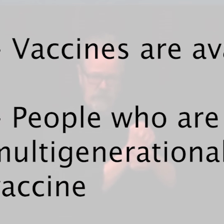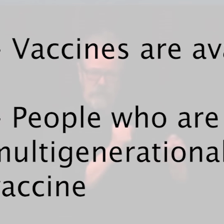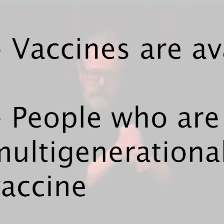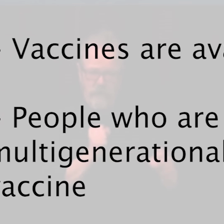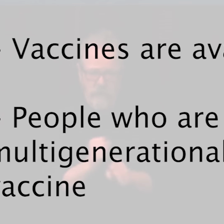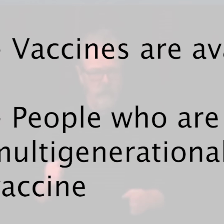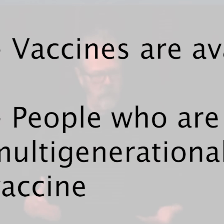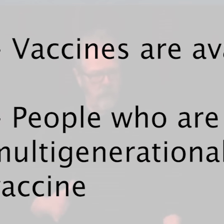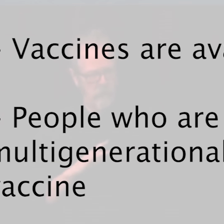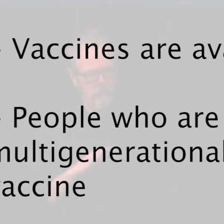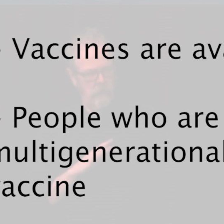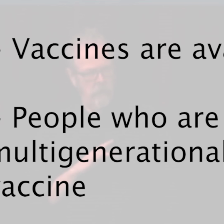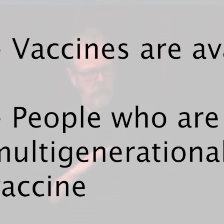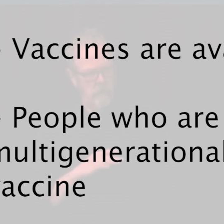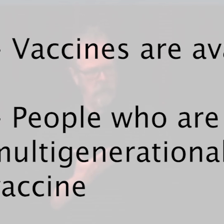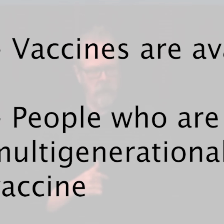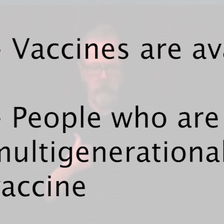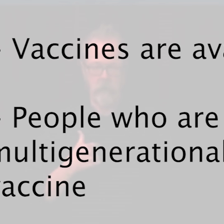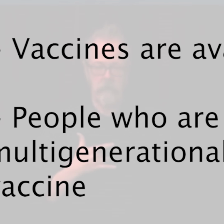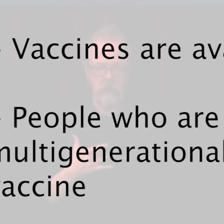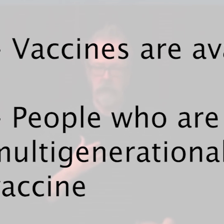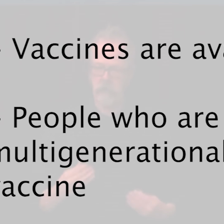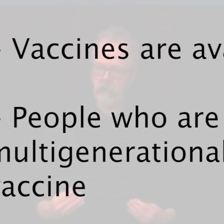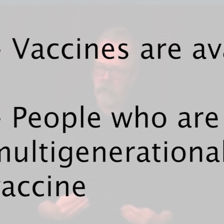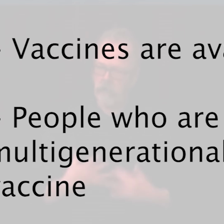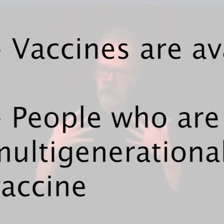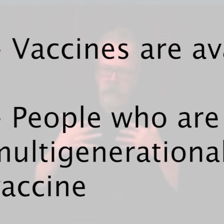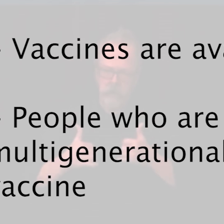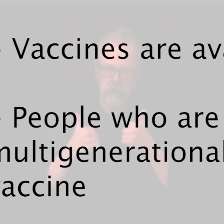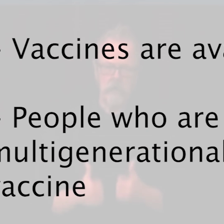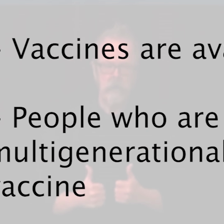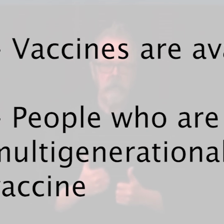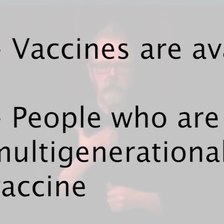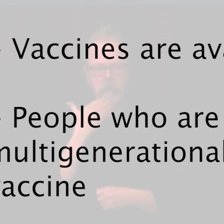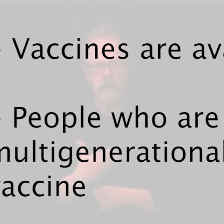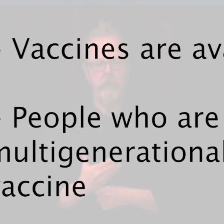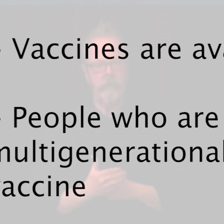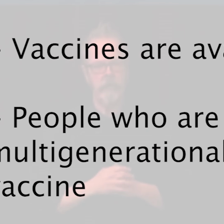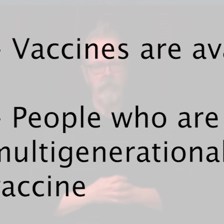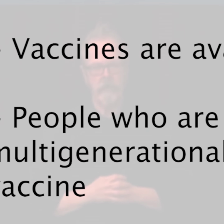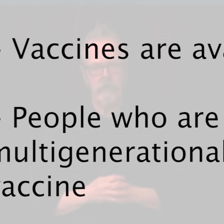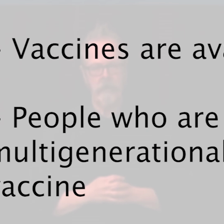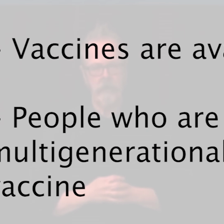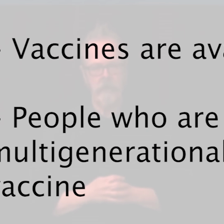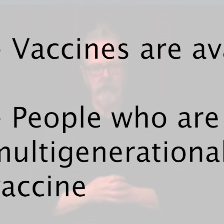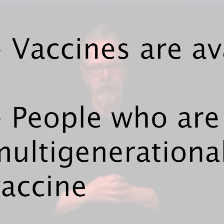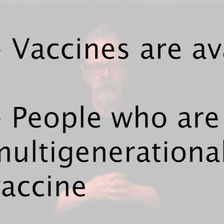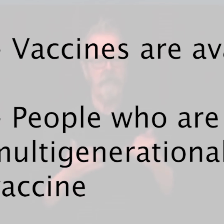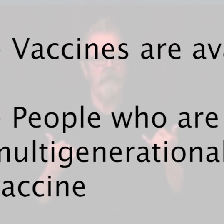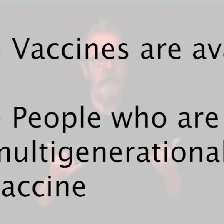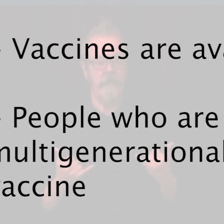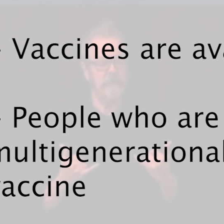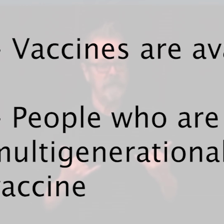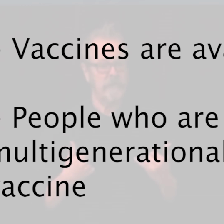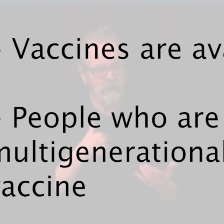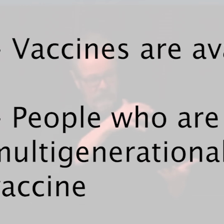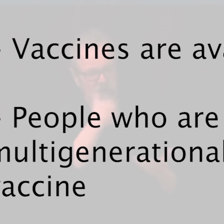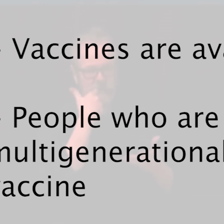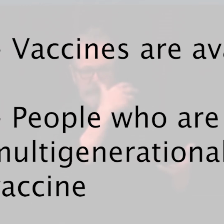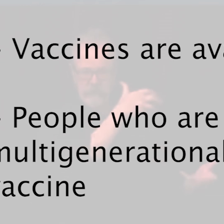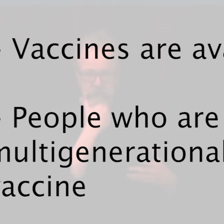all people 50 and older living in multi-generational households. This is in addition to Phase 1, which includes healthcare